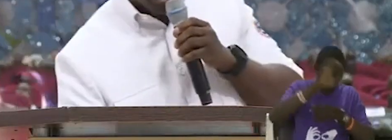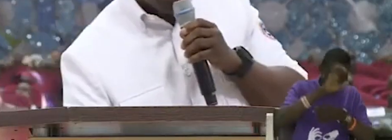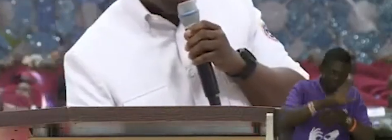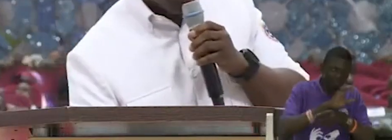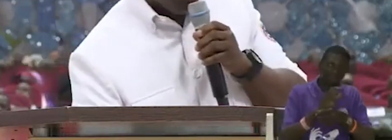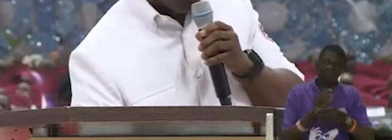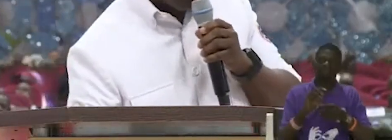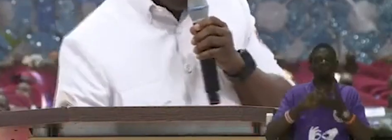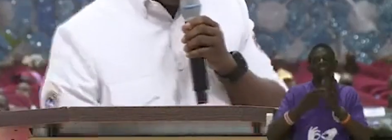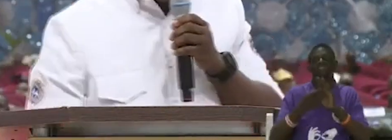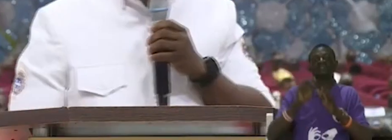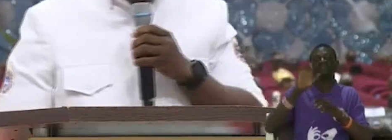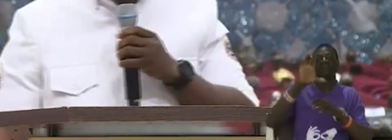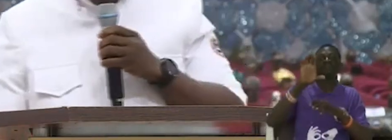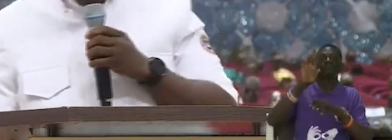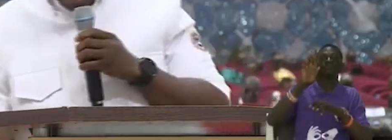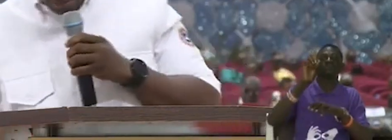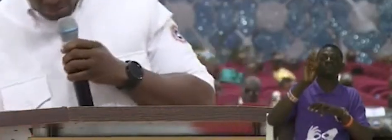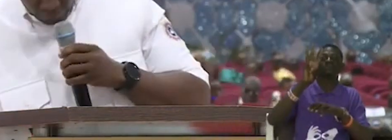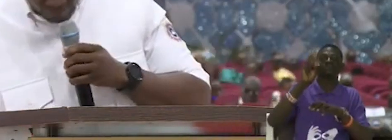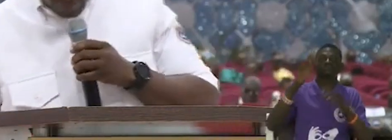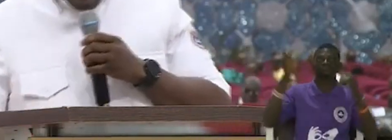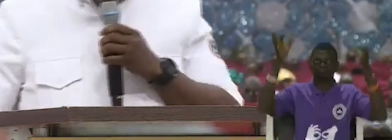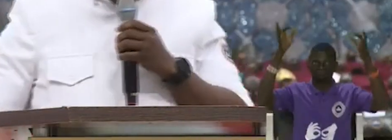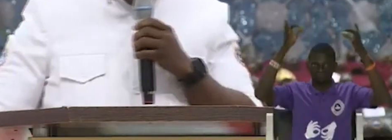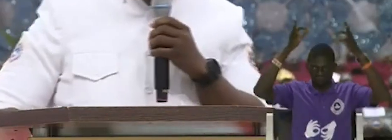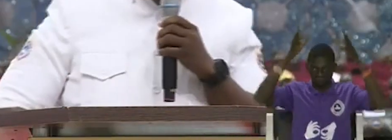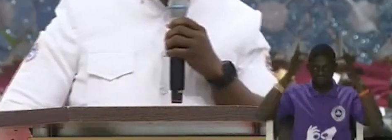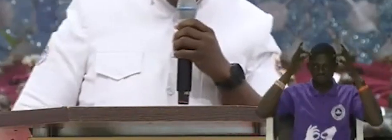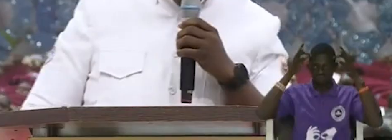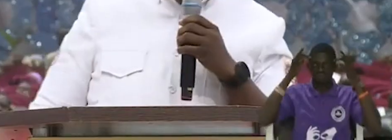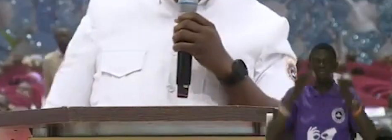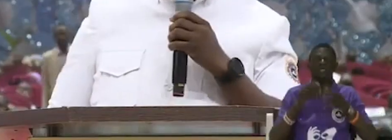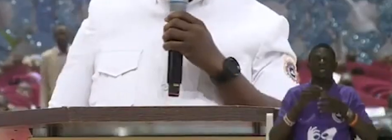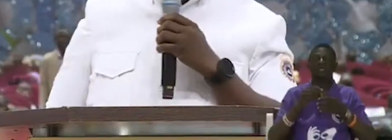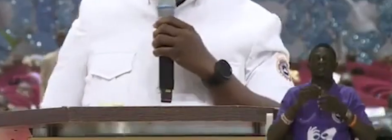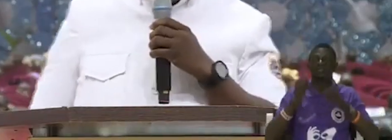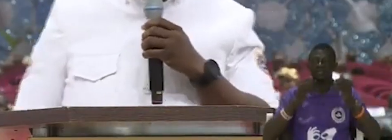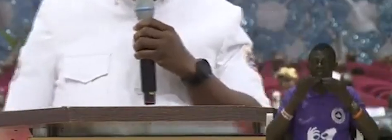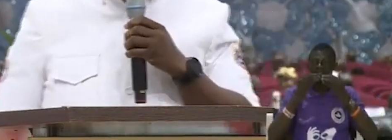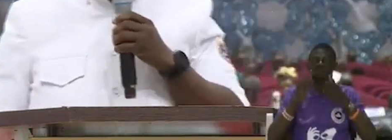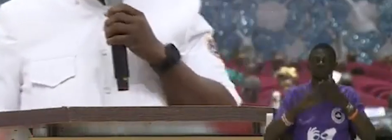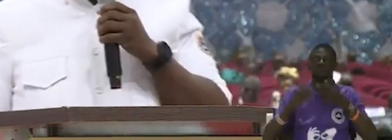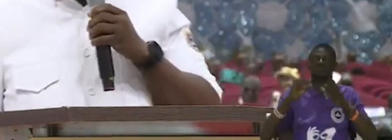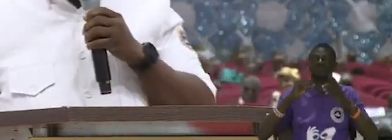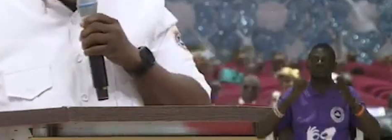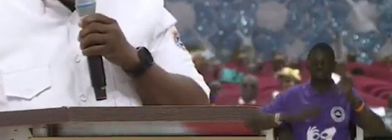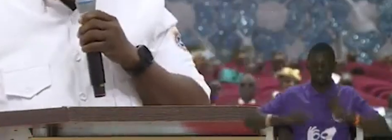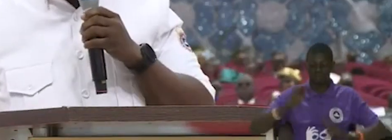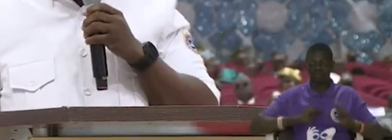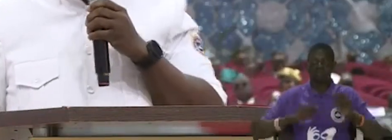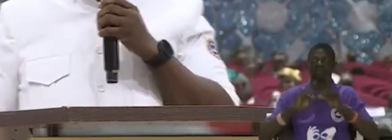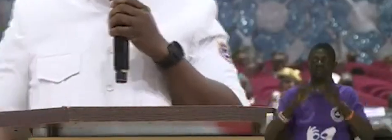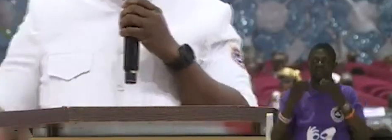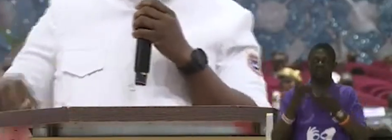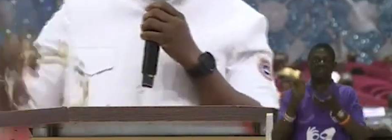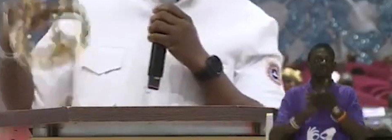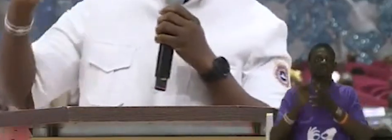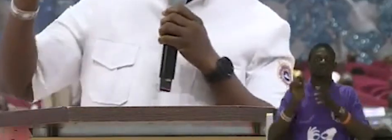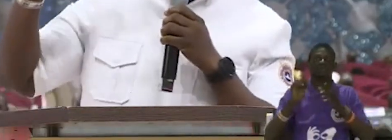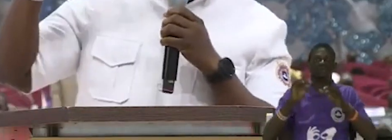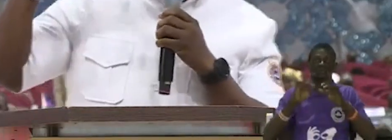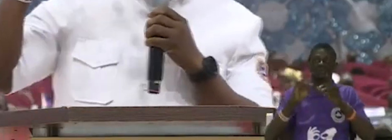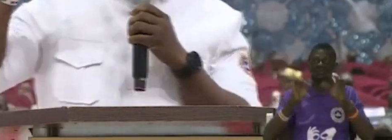the crown. That is the crown. And thanks to the drama department that did that wonderful drama ministration this